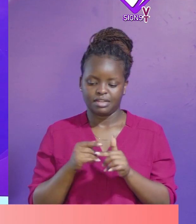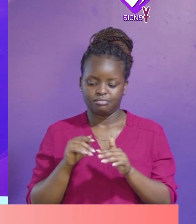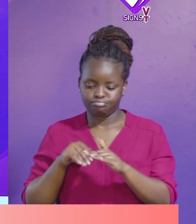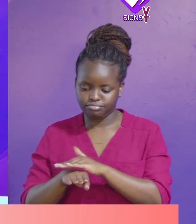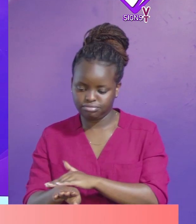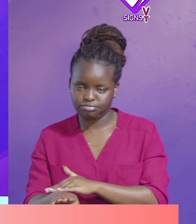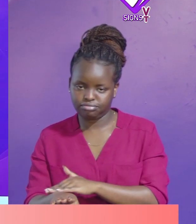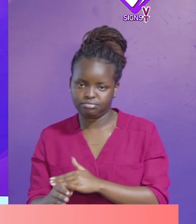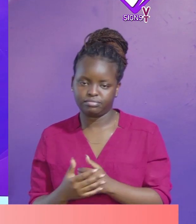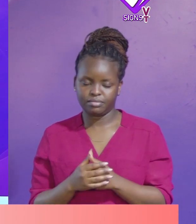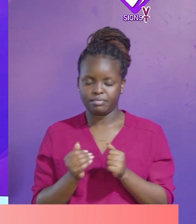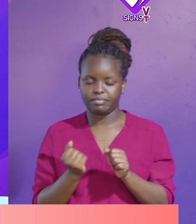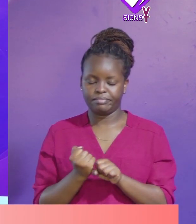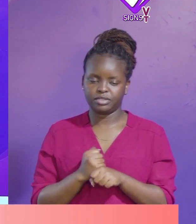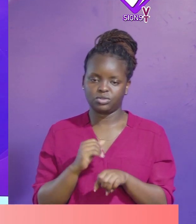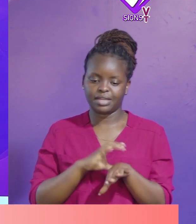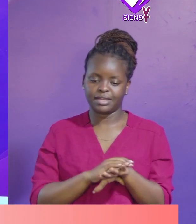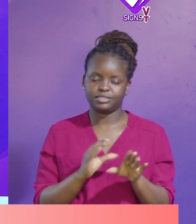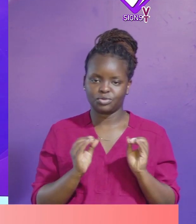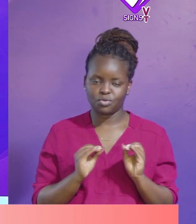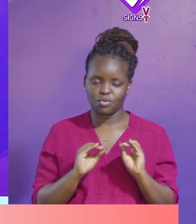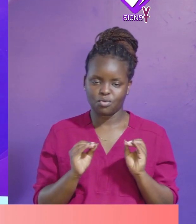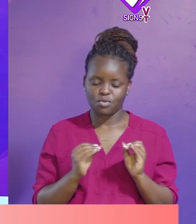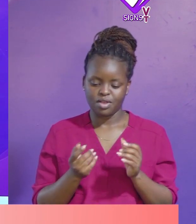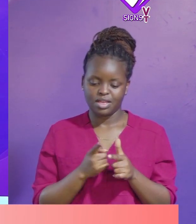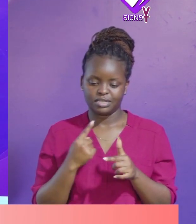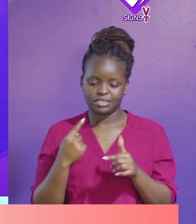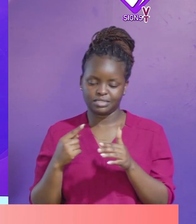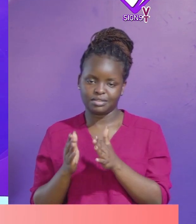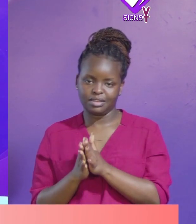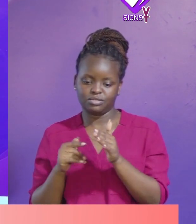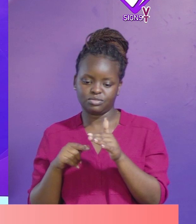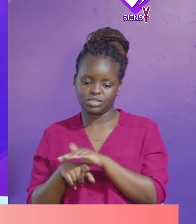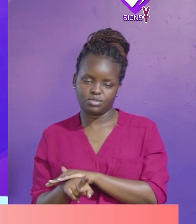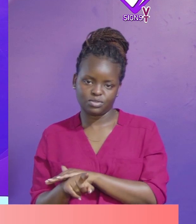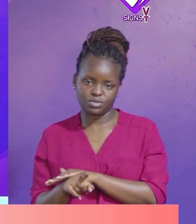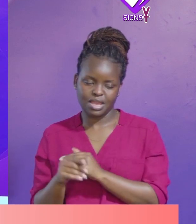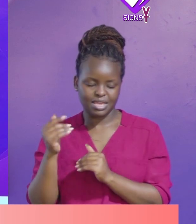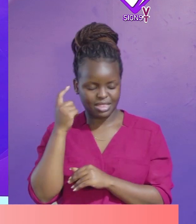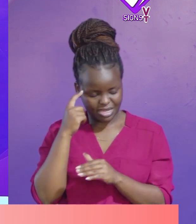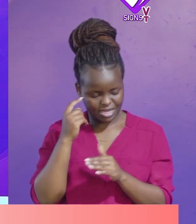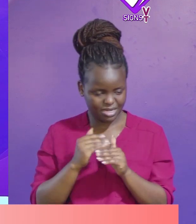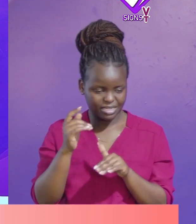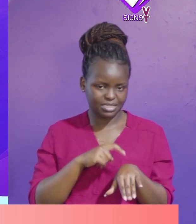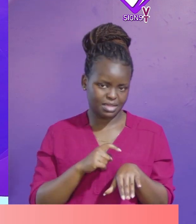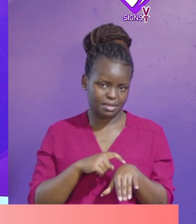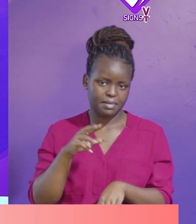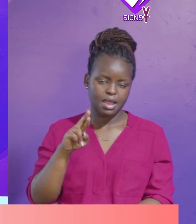make sure that Donnarumma doesn't get the ball, and it was a goal. I think next time, Mikel Arteta, please